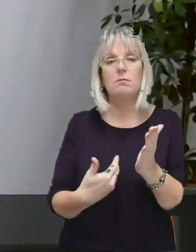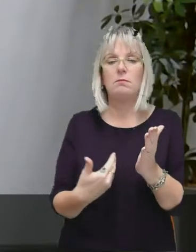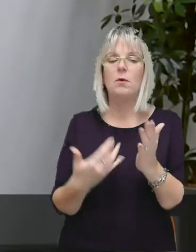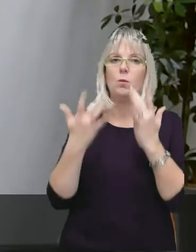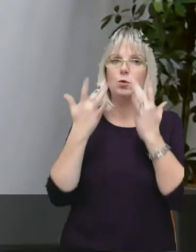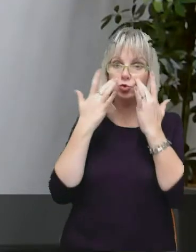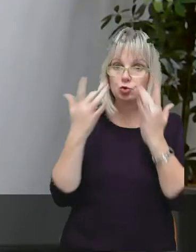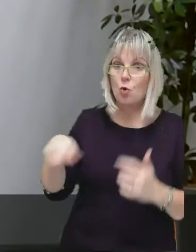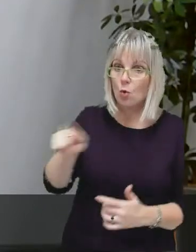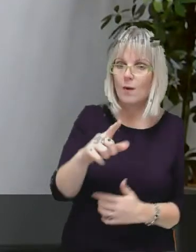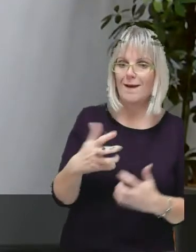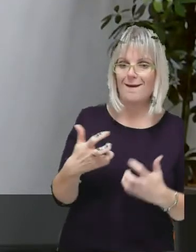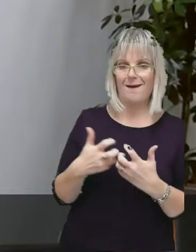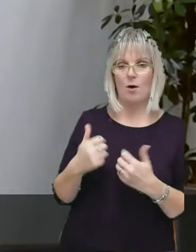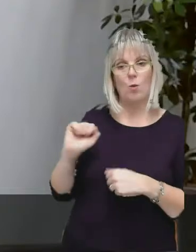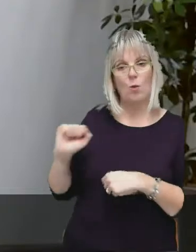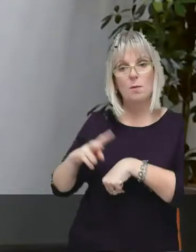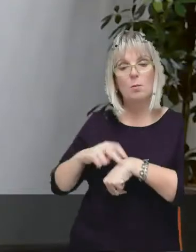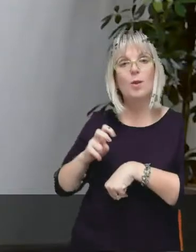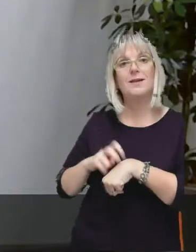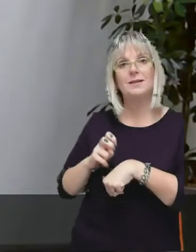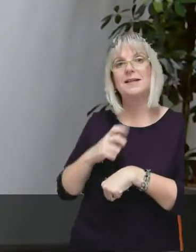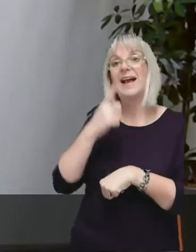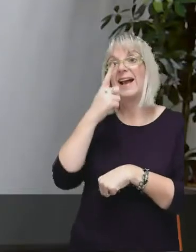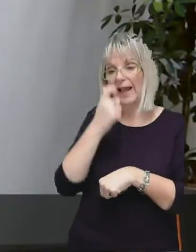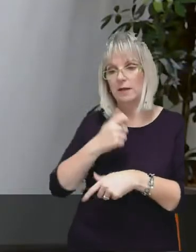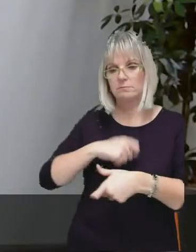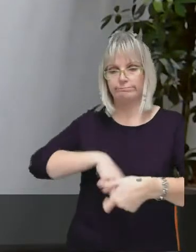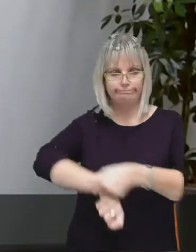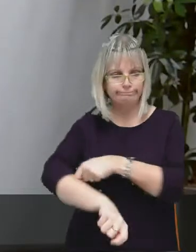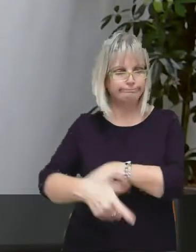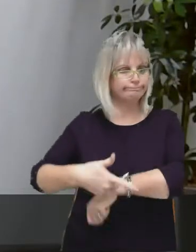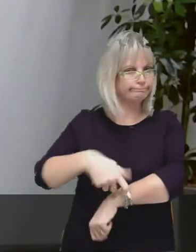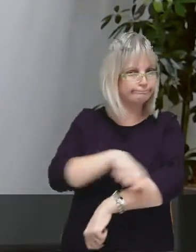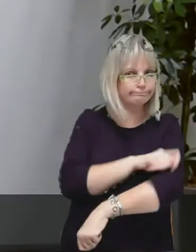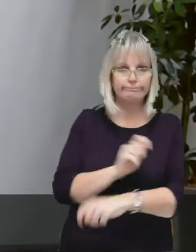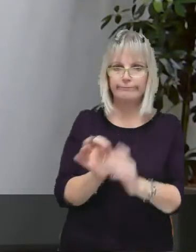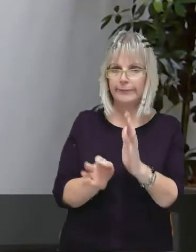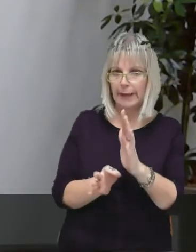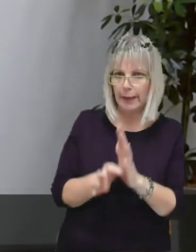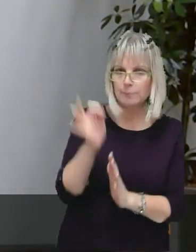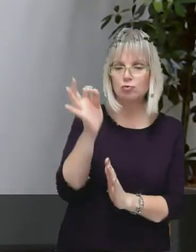can make a greater effort to improve the trust and confidence of Black Londoners.